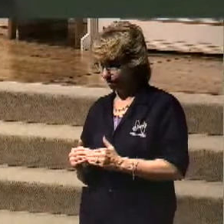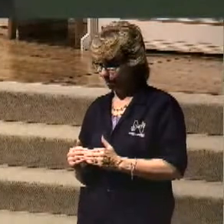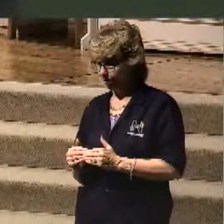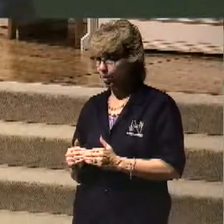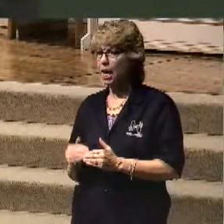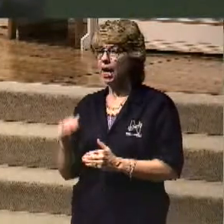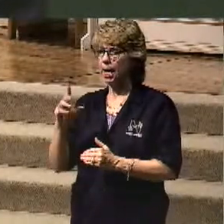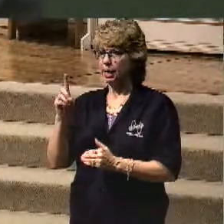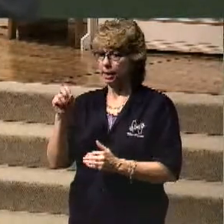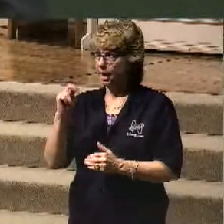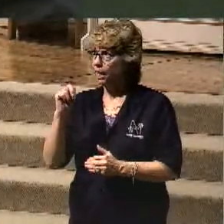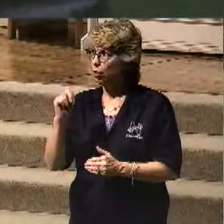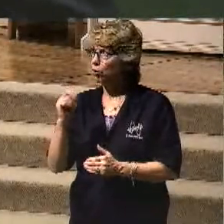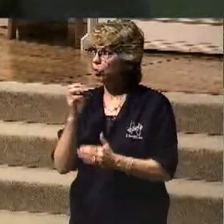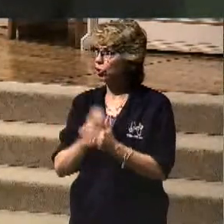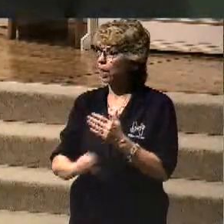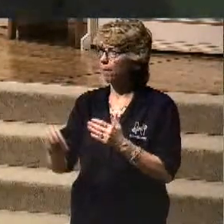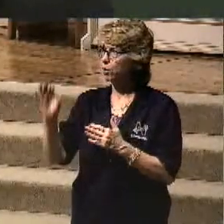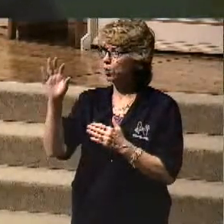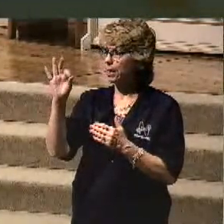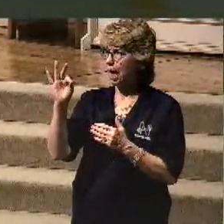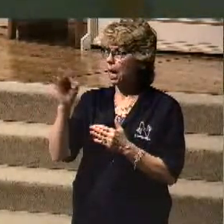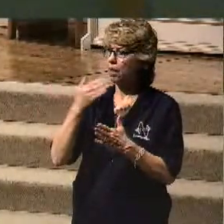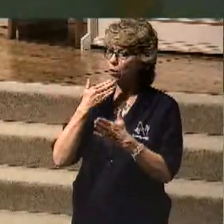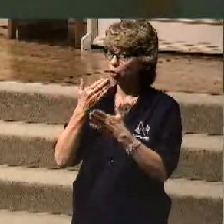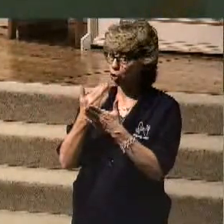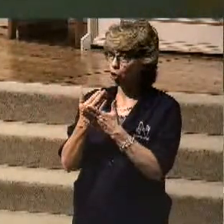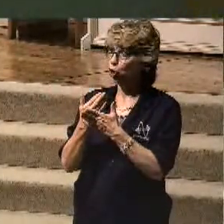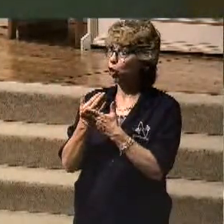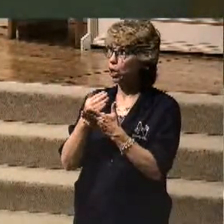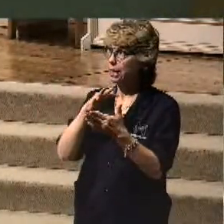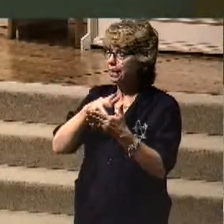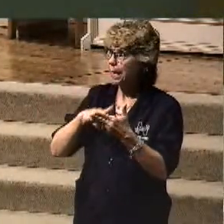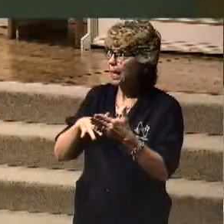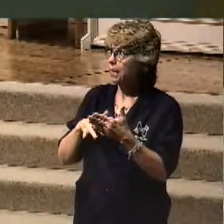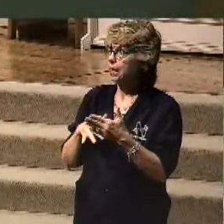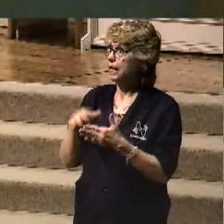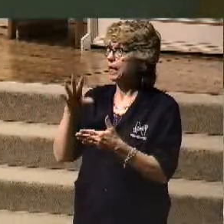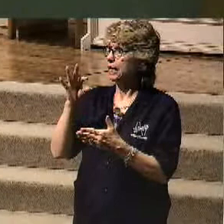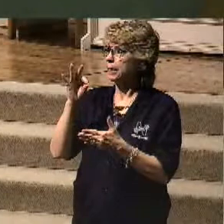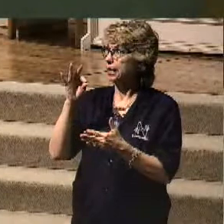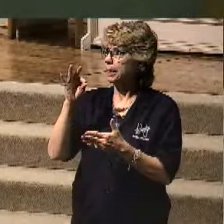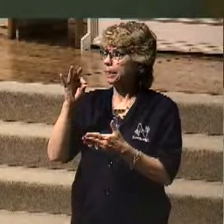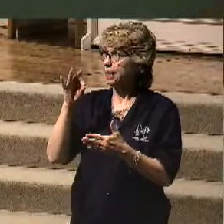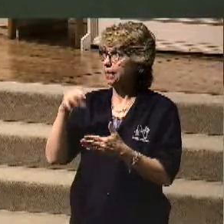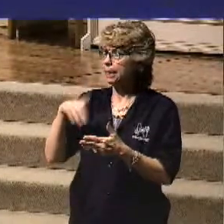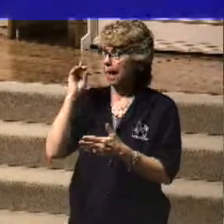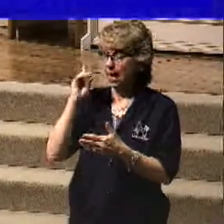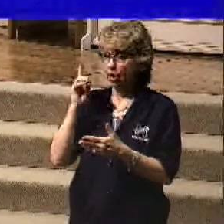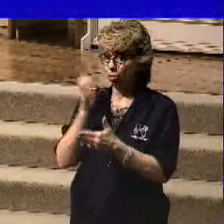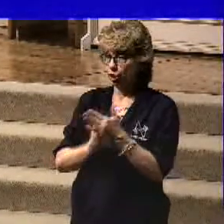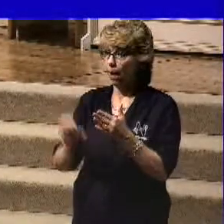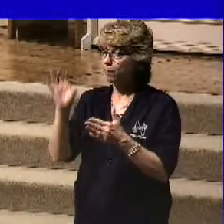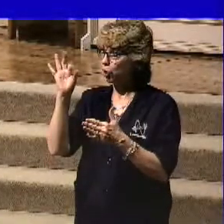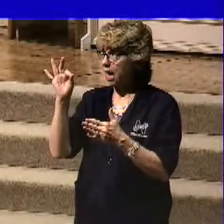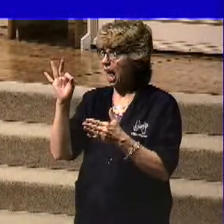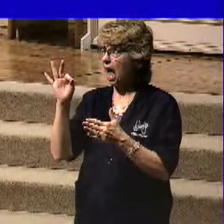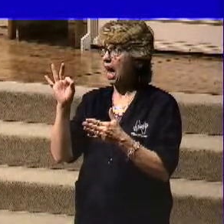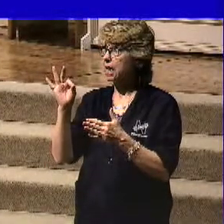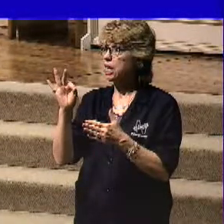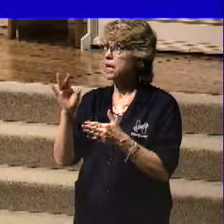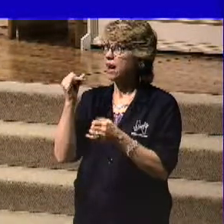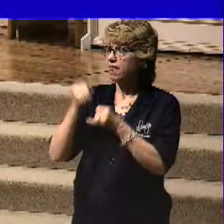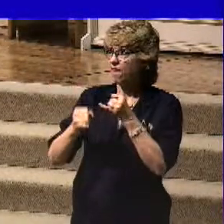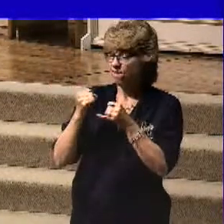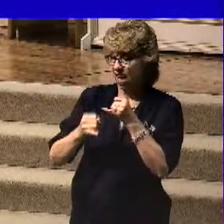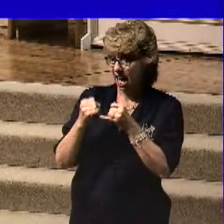in Daniel chapter 9, this is a great passage to study. Skip on down there, guys. Daniel chapter 9, the final 7 years of Daniel's prophecy